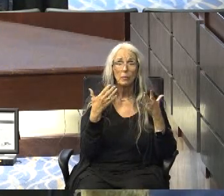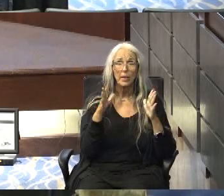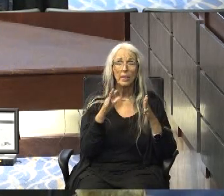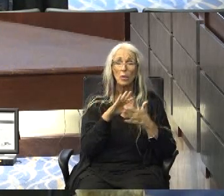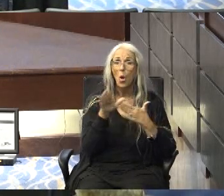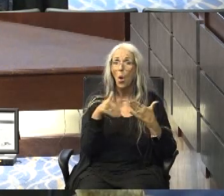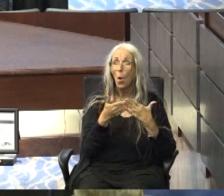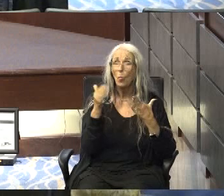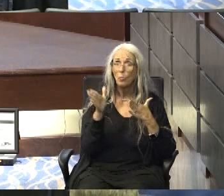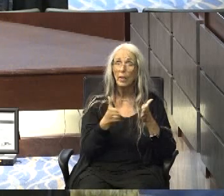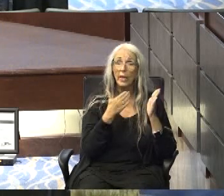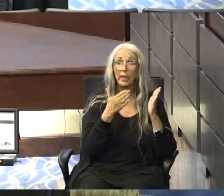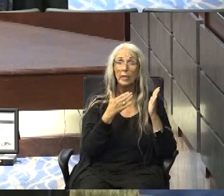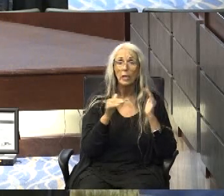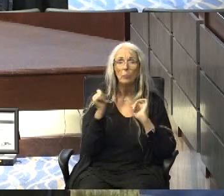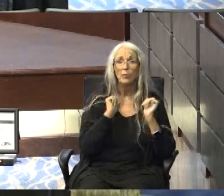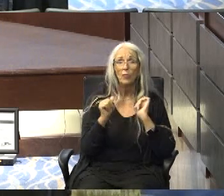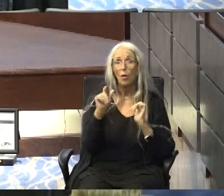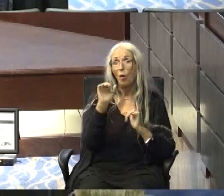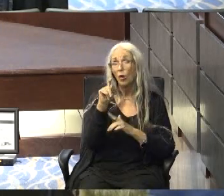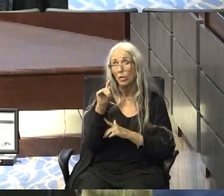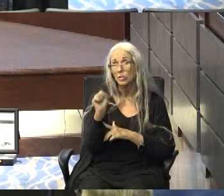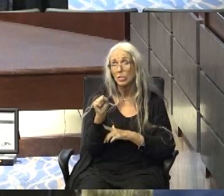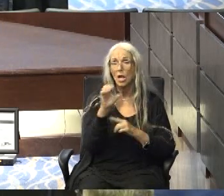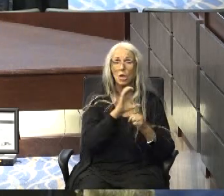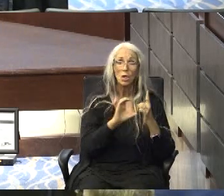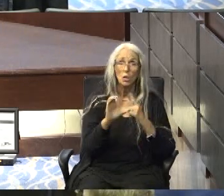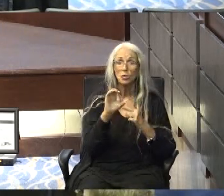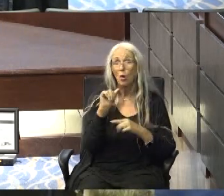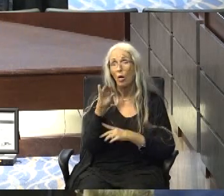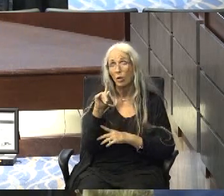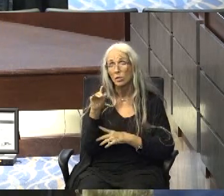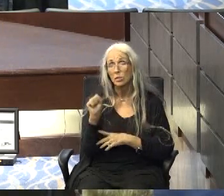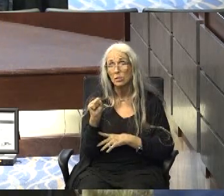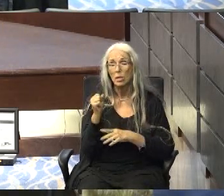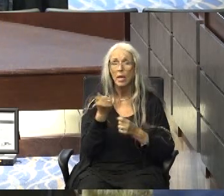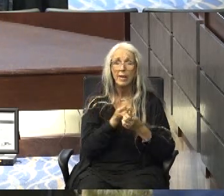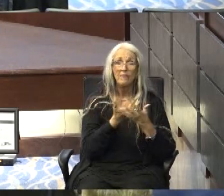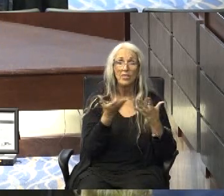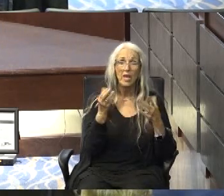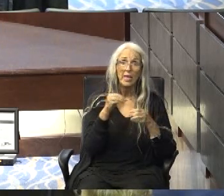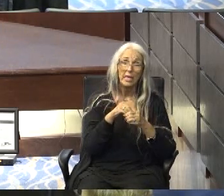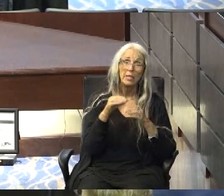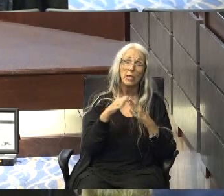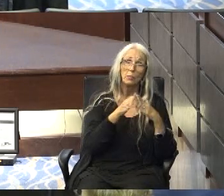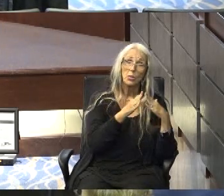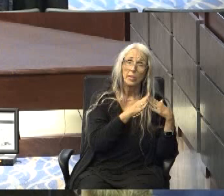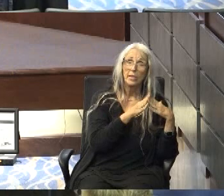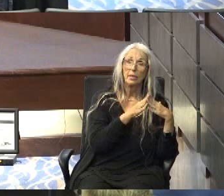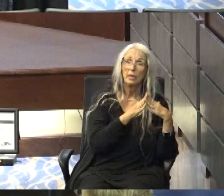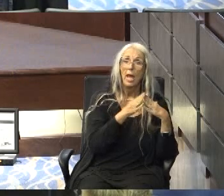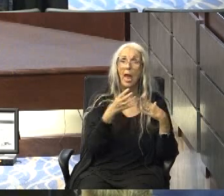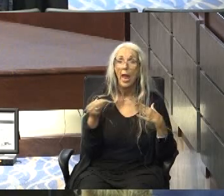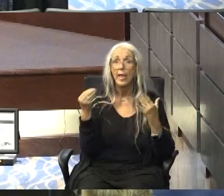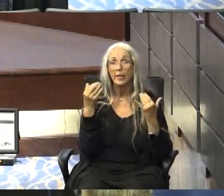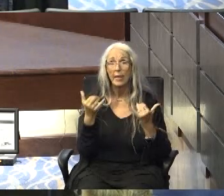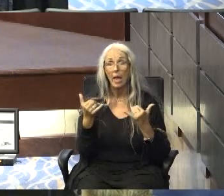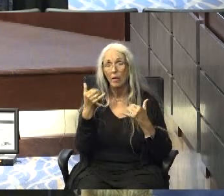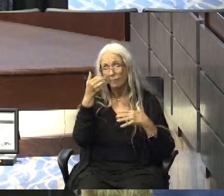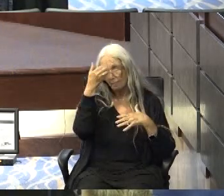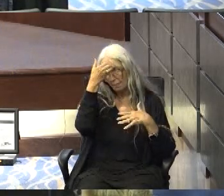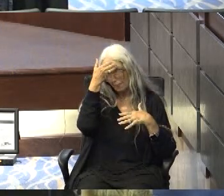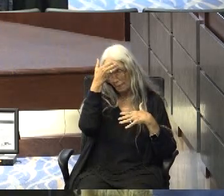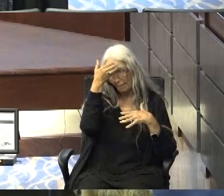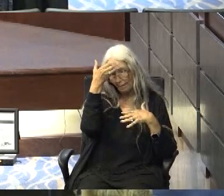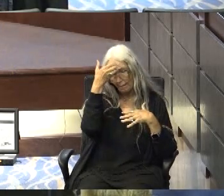plan for our performing arts, for our cultural arts, for all of those things in the community. And now, we're